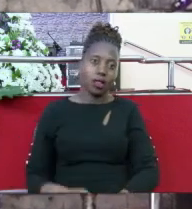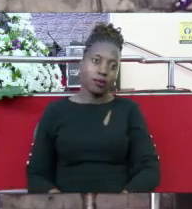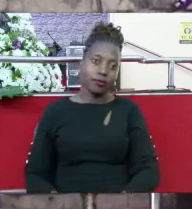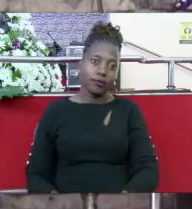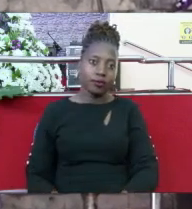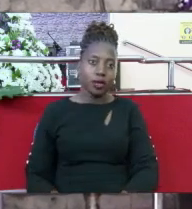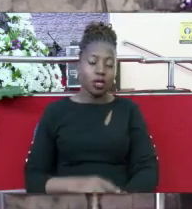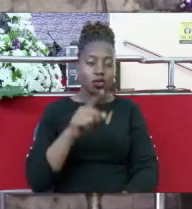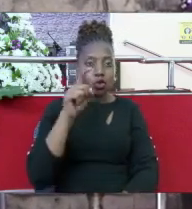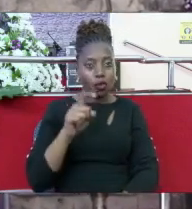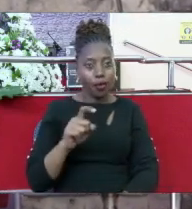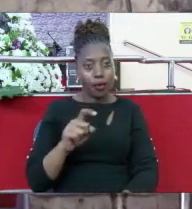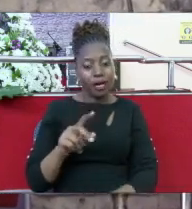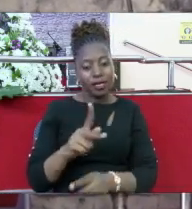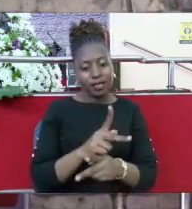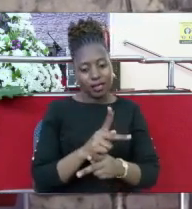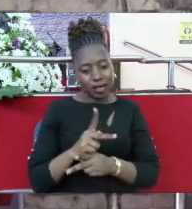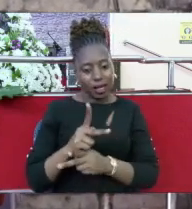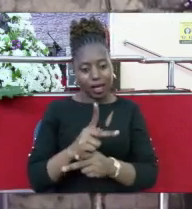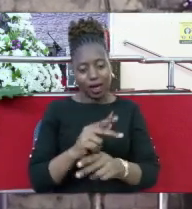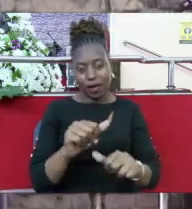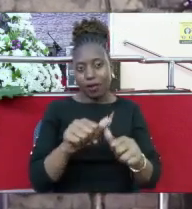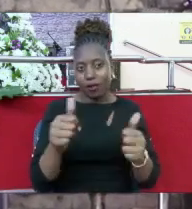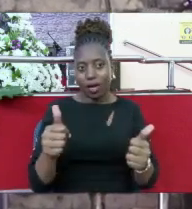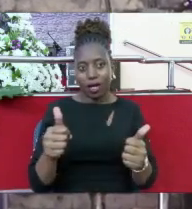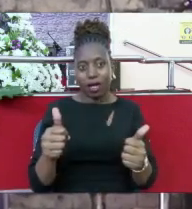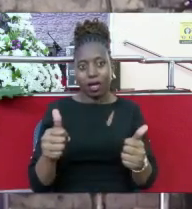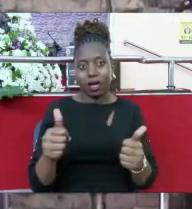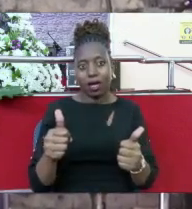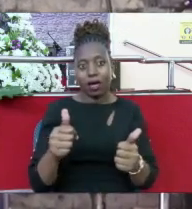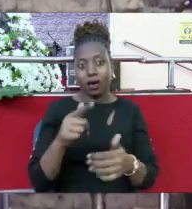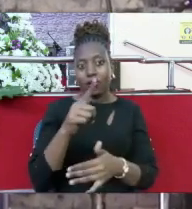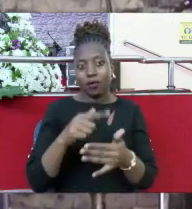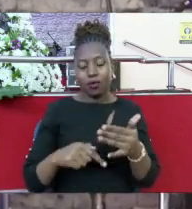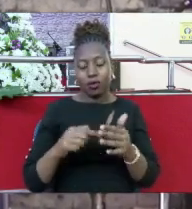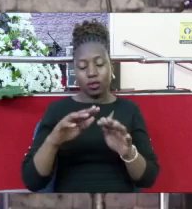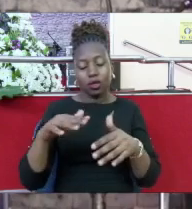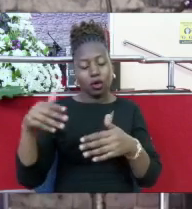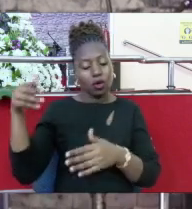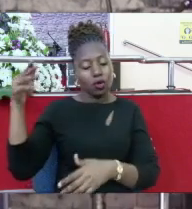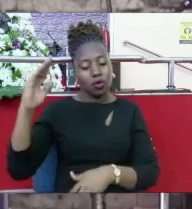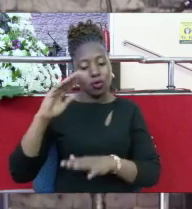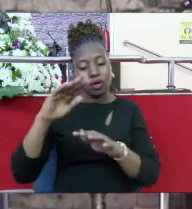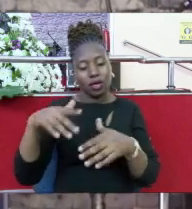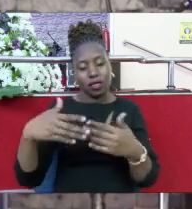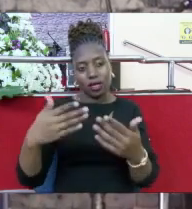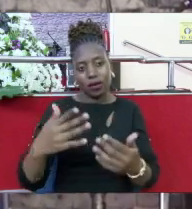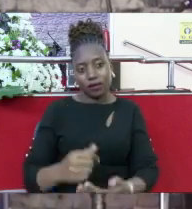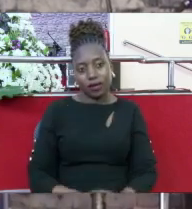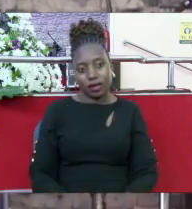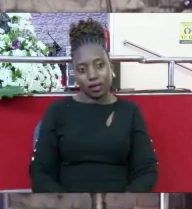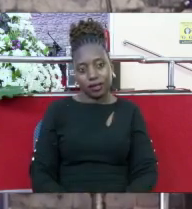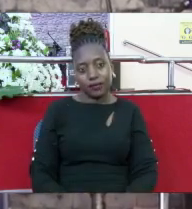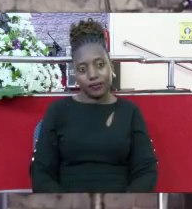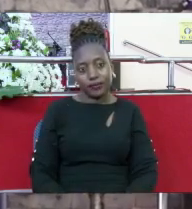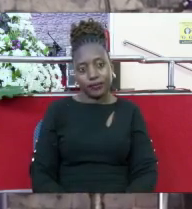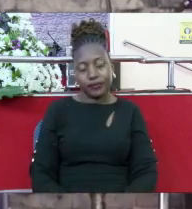the wealth that God enables us to make. Ni vizuri tukaweza kushughulikia vema utajiri ambao